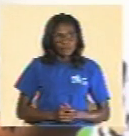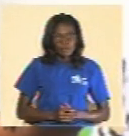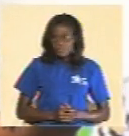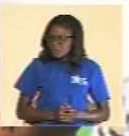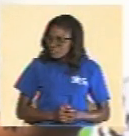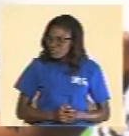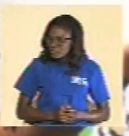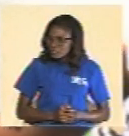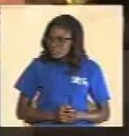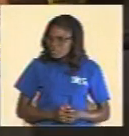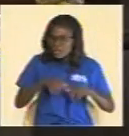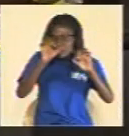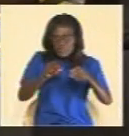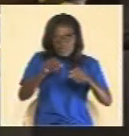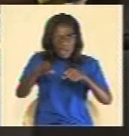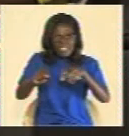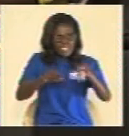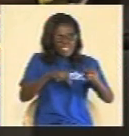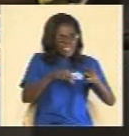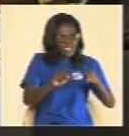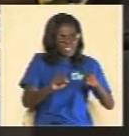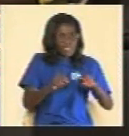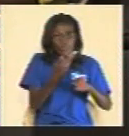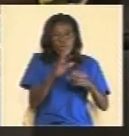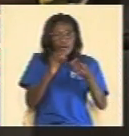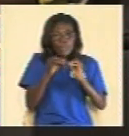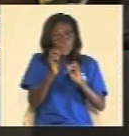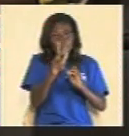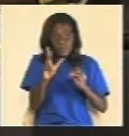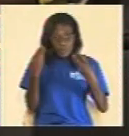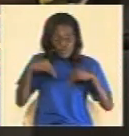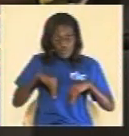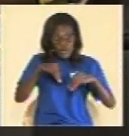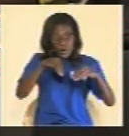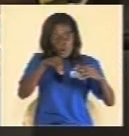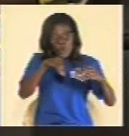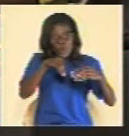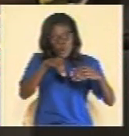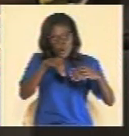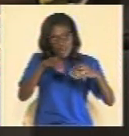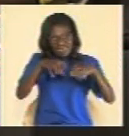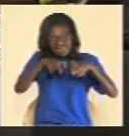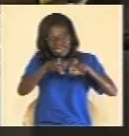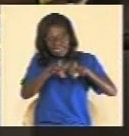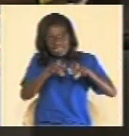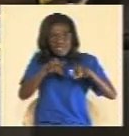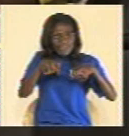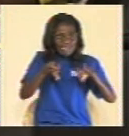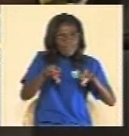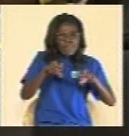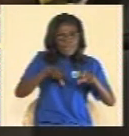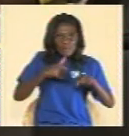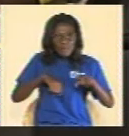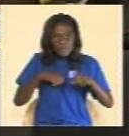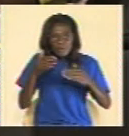pick out all those cases out there? Do you feel all the cases that we should have picked up in the country, we